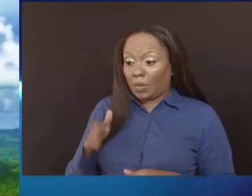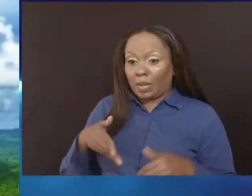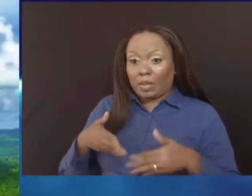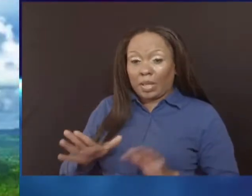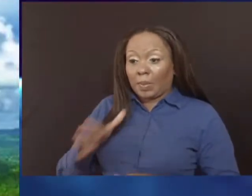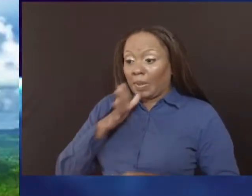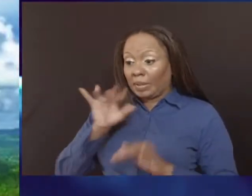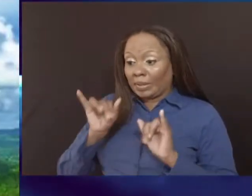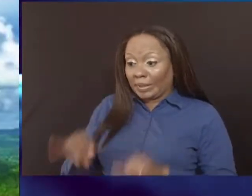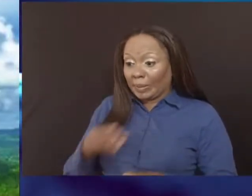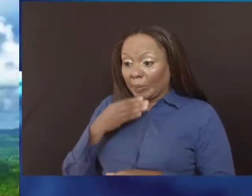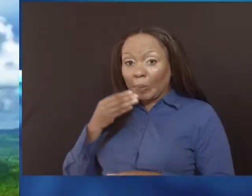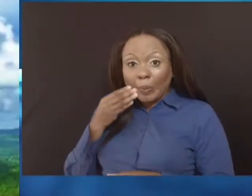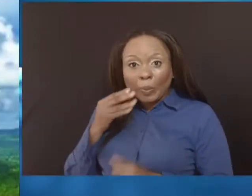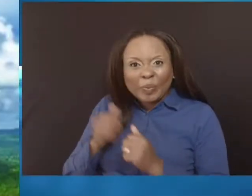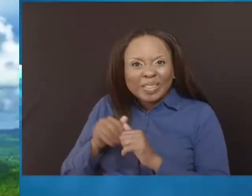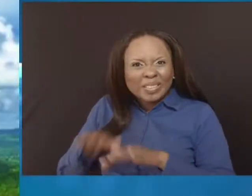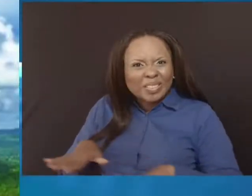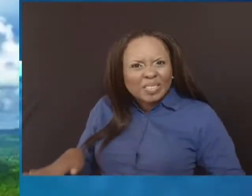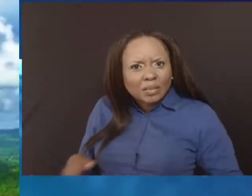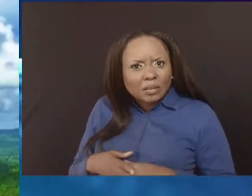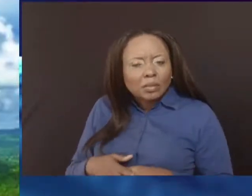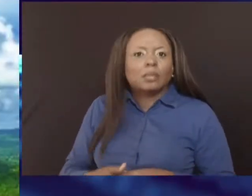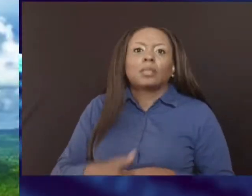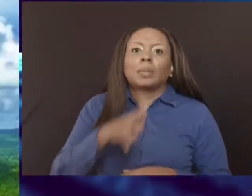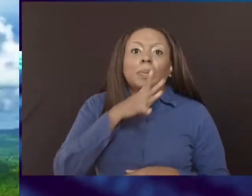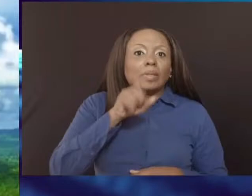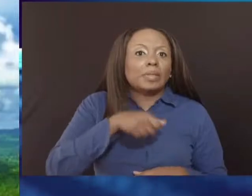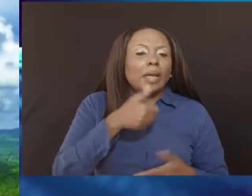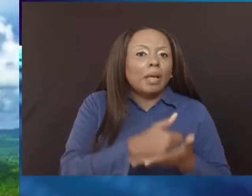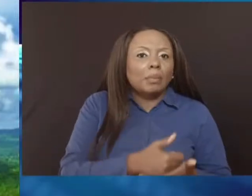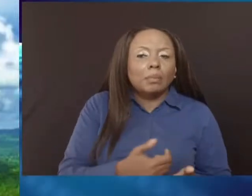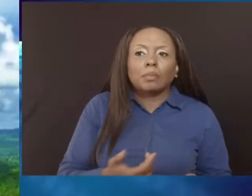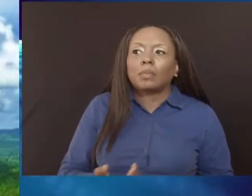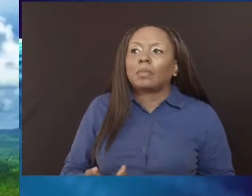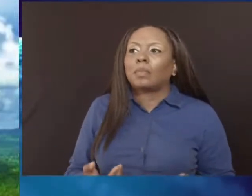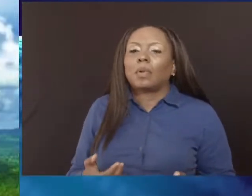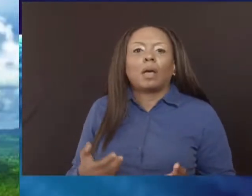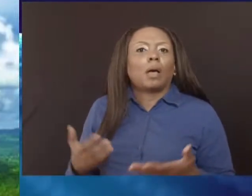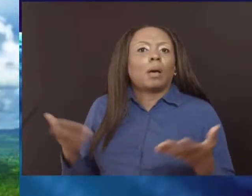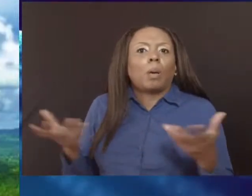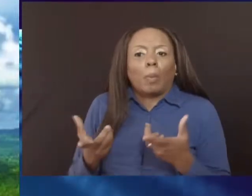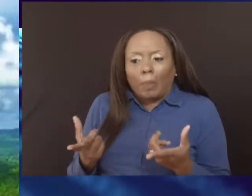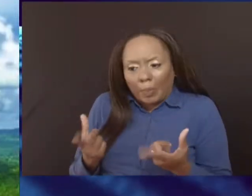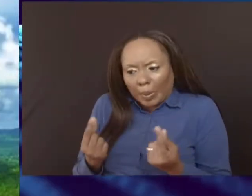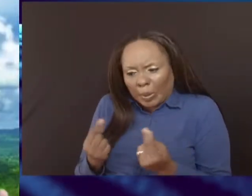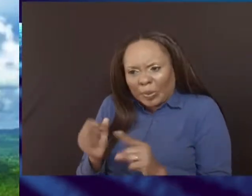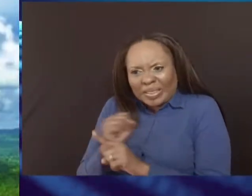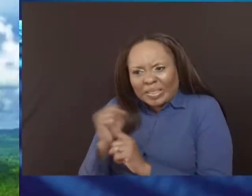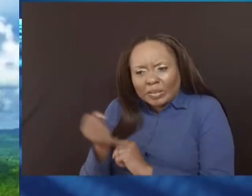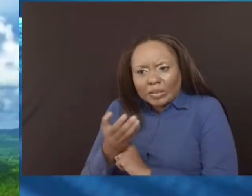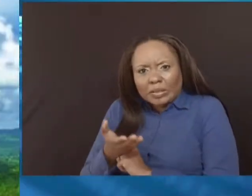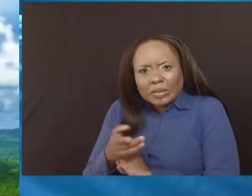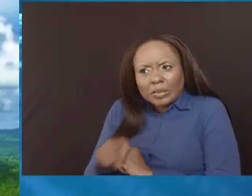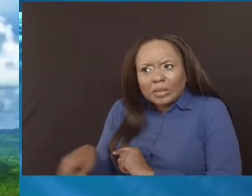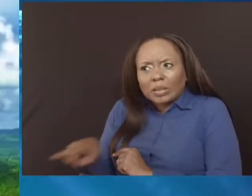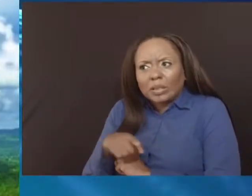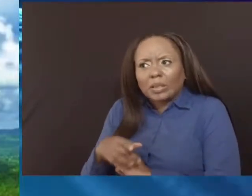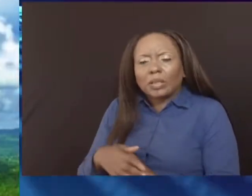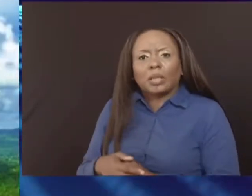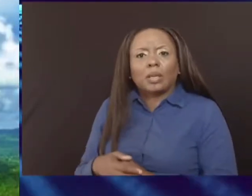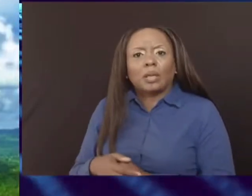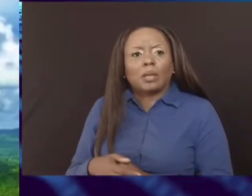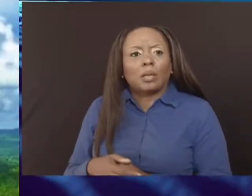the 6 children, or are we going to, as she needs care, or are we going to escalate mommy to an in-house facility or